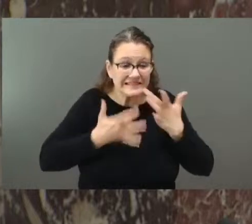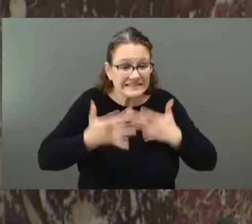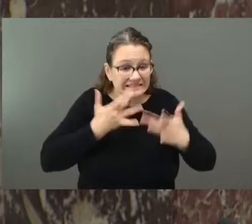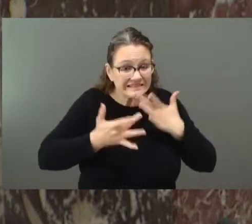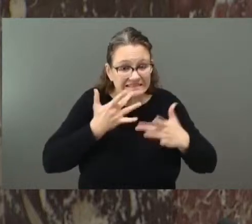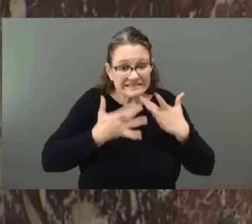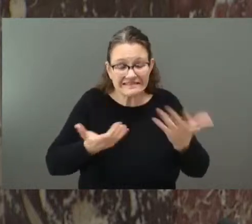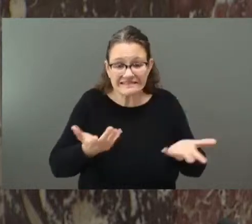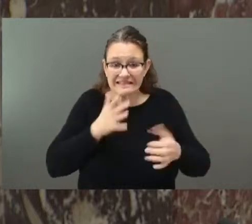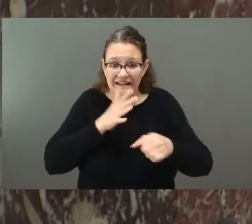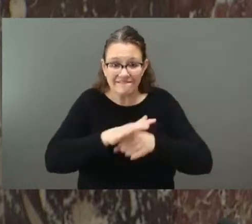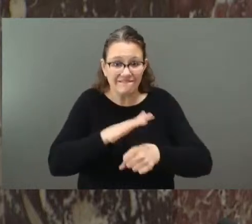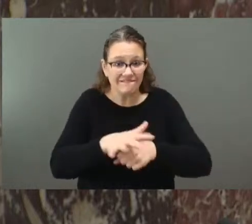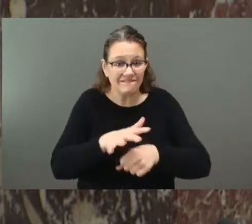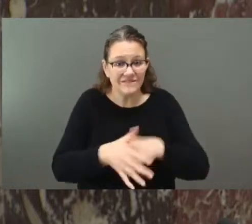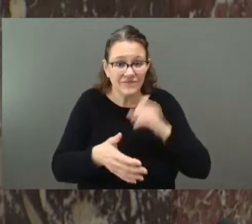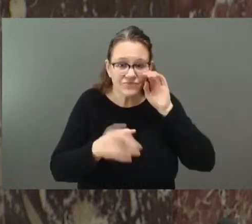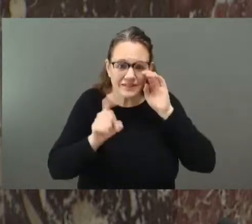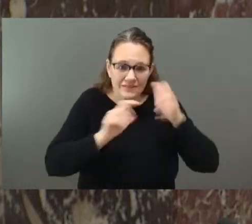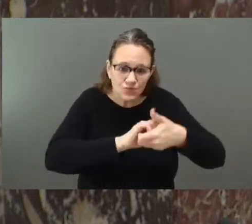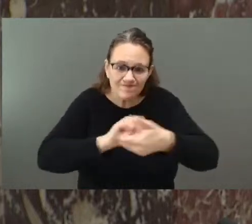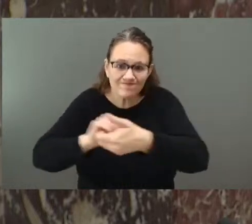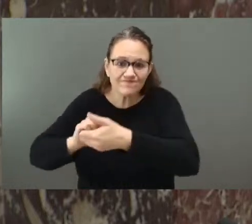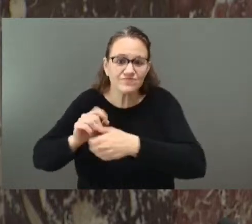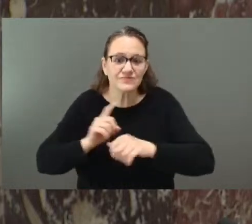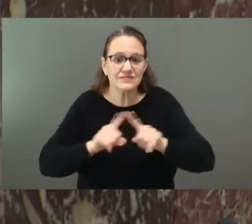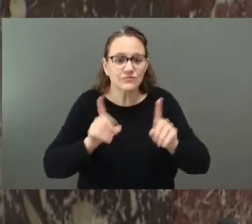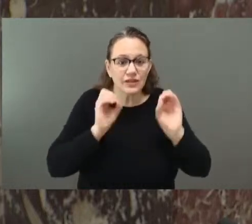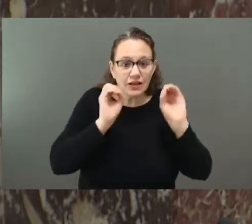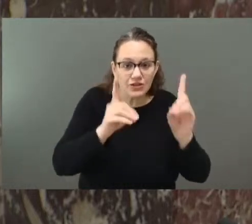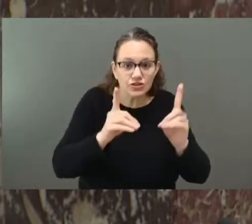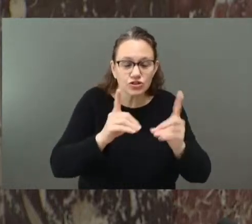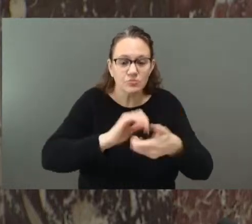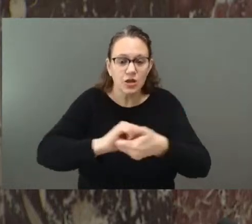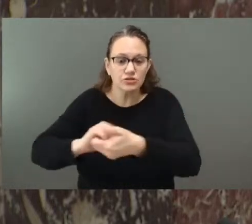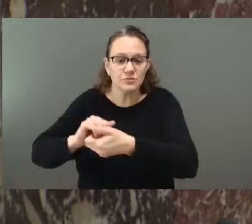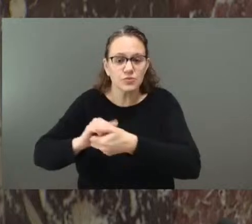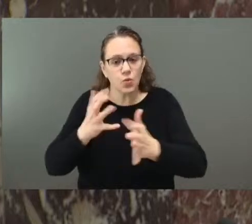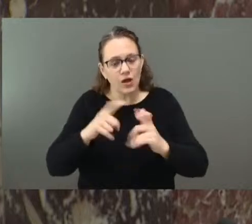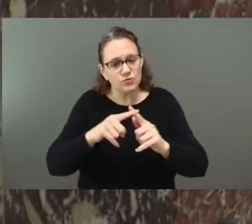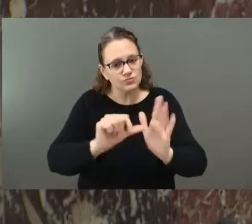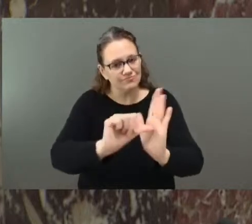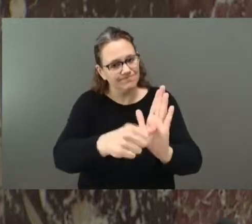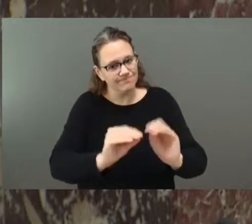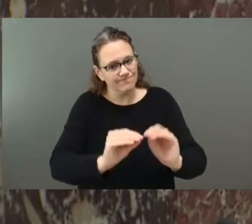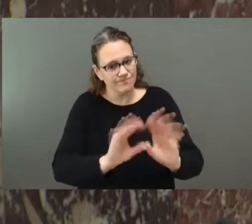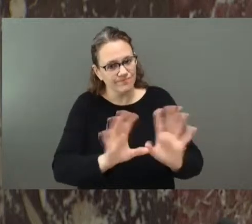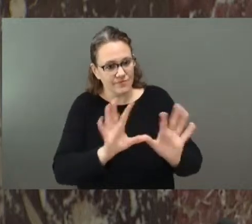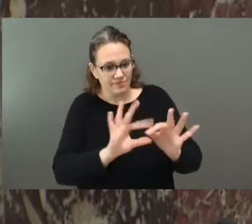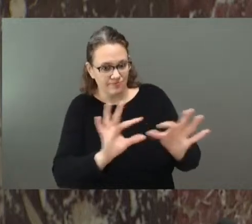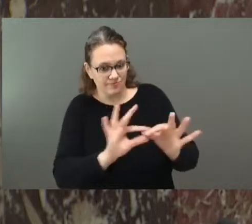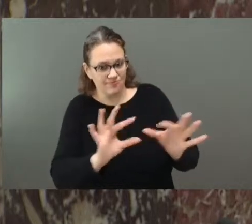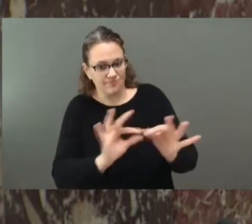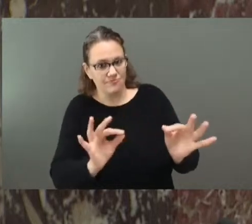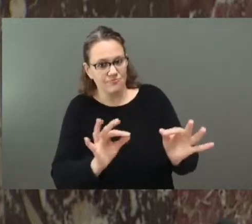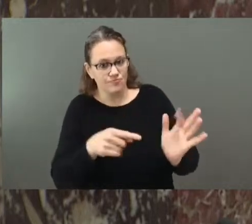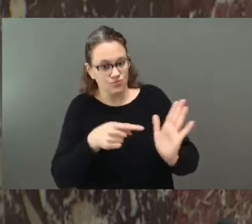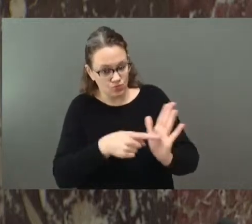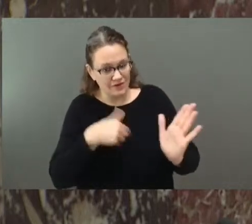education partners. But I just want to reiterate again, Mr. Speaker, that we have invested in public education that the